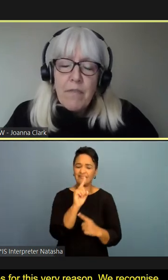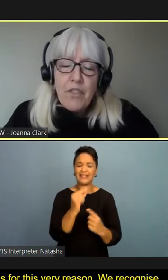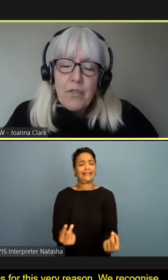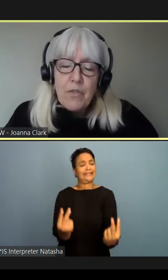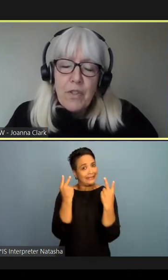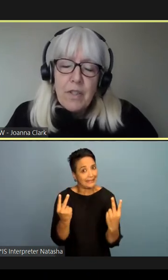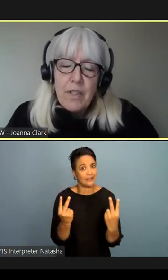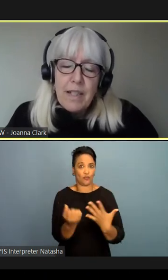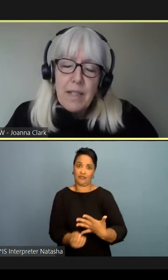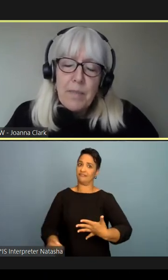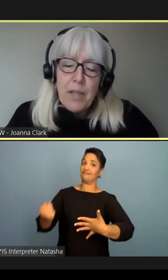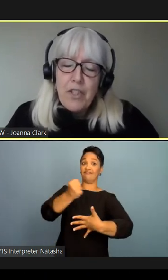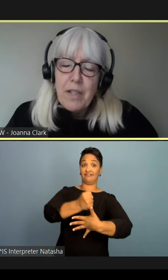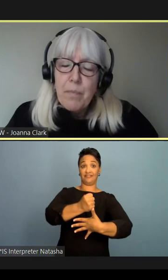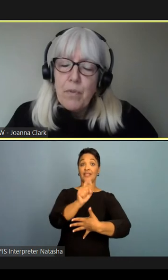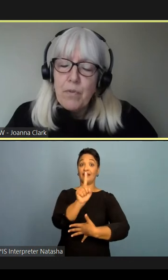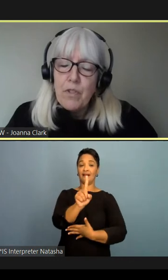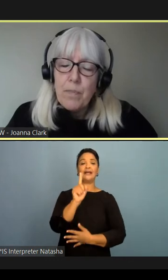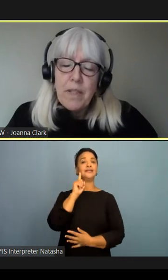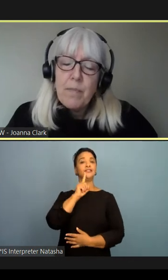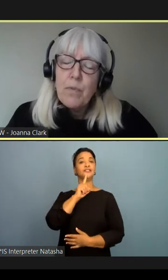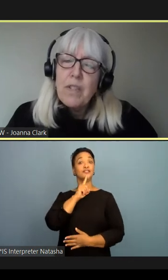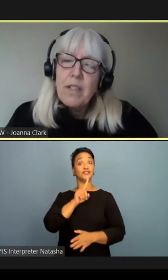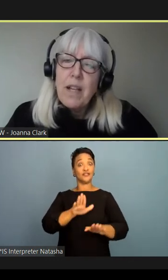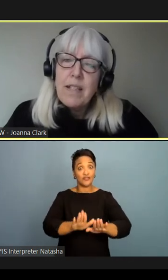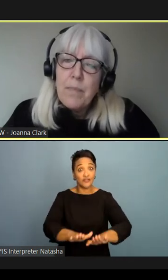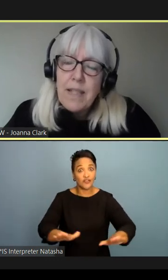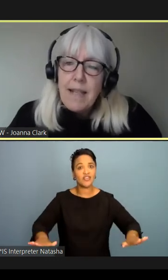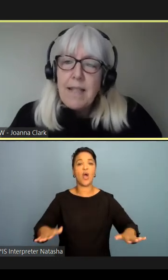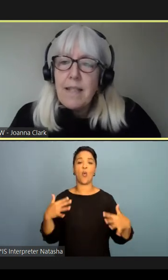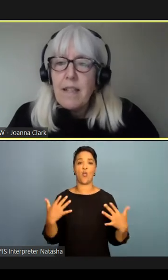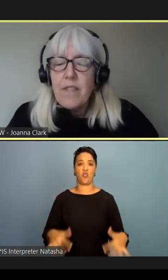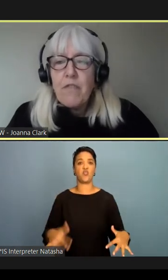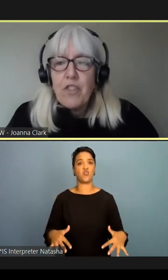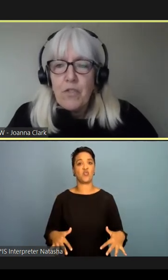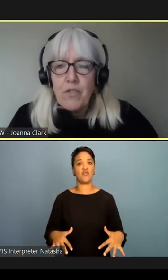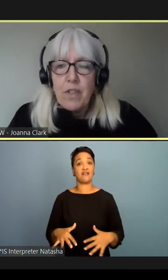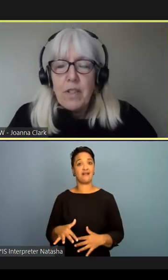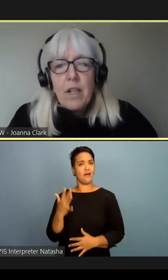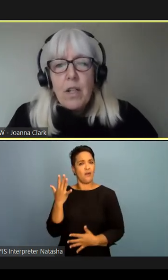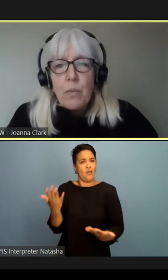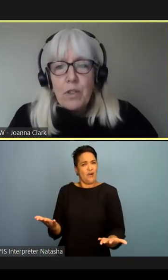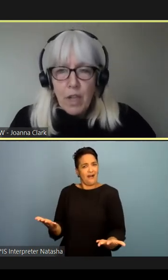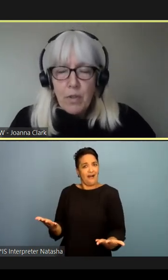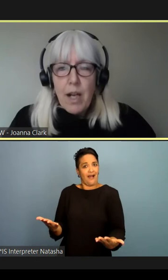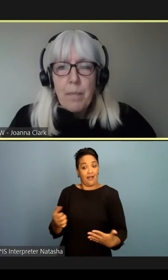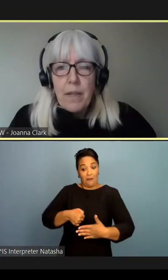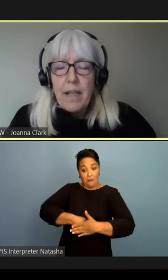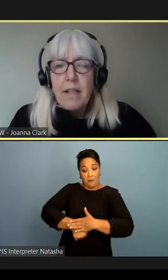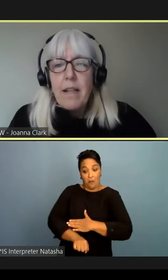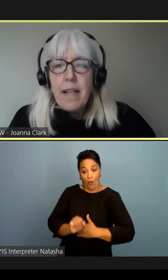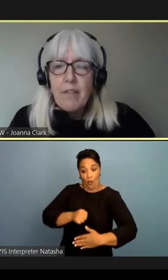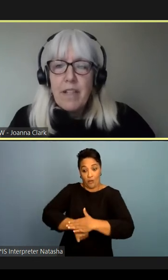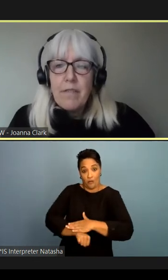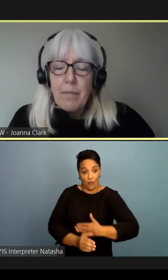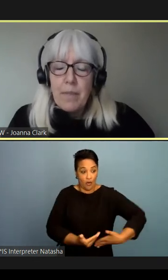to deaf children, it's especially important because more than 90% of deaf children will grow up